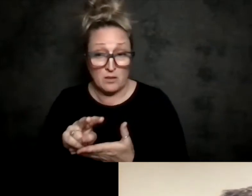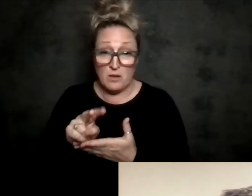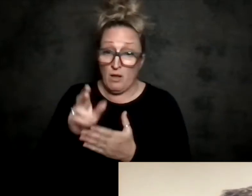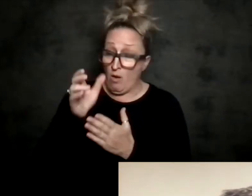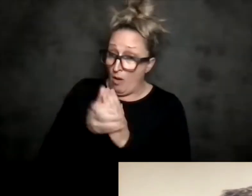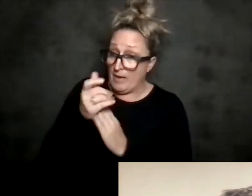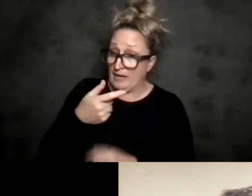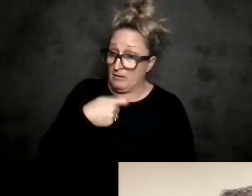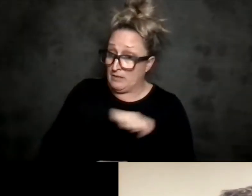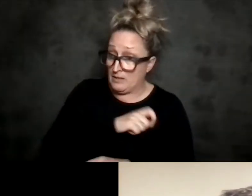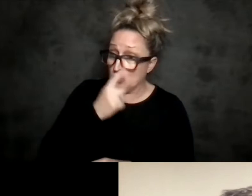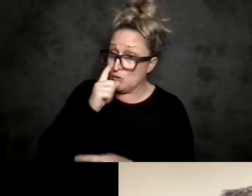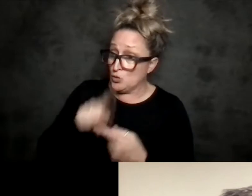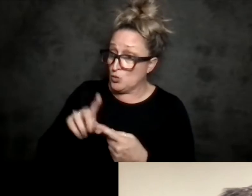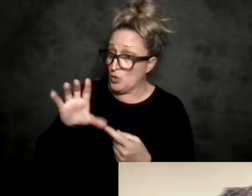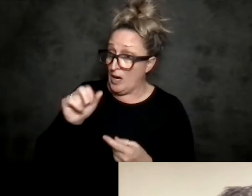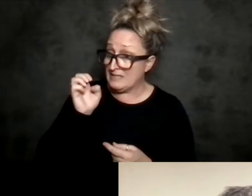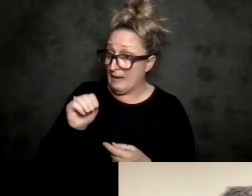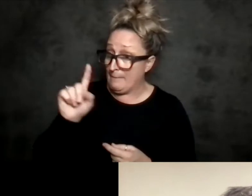to ADEM?